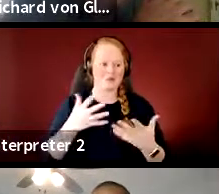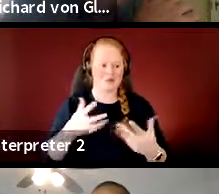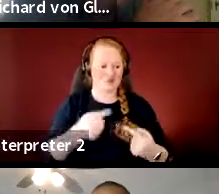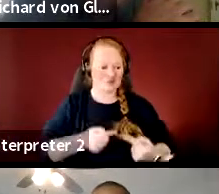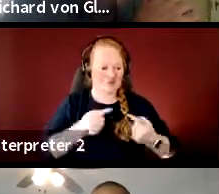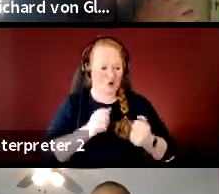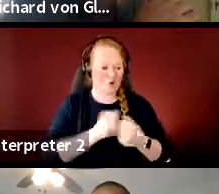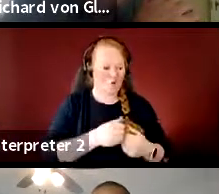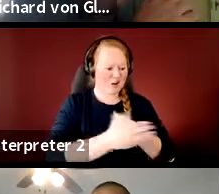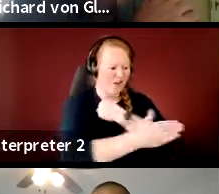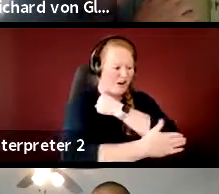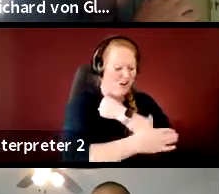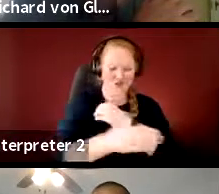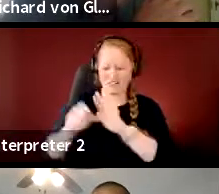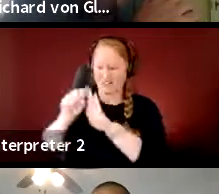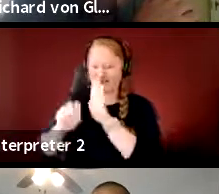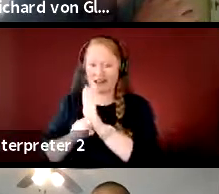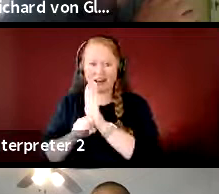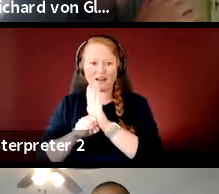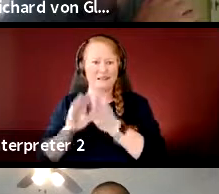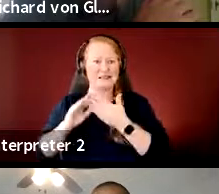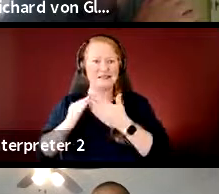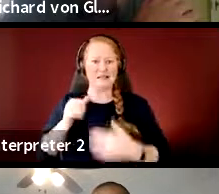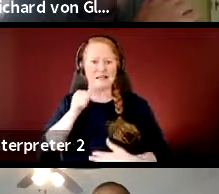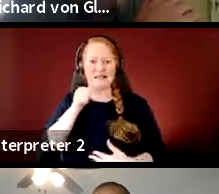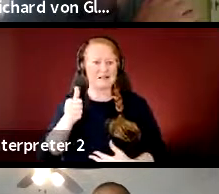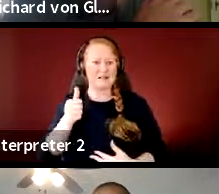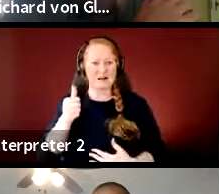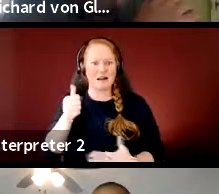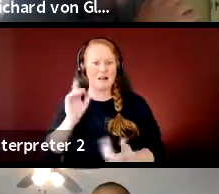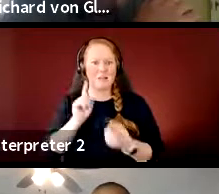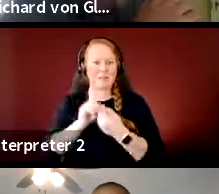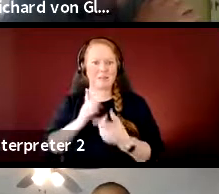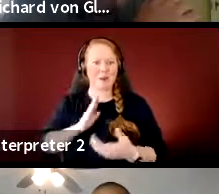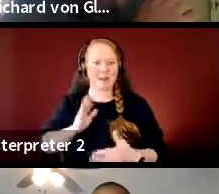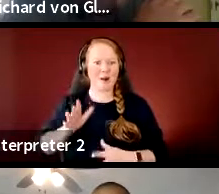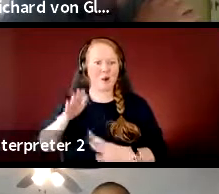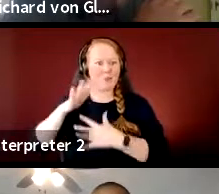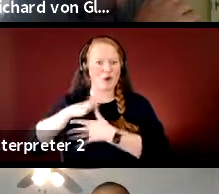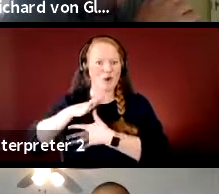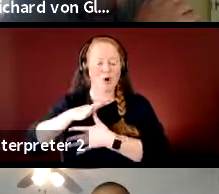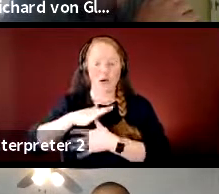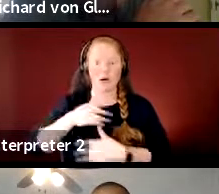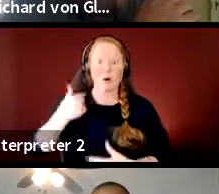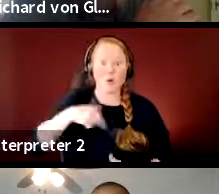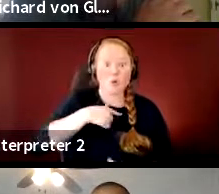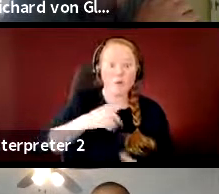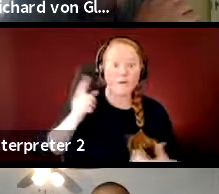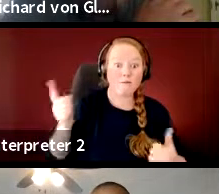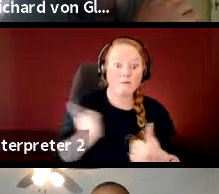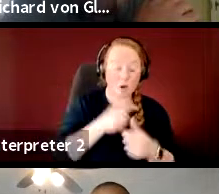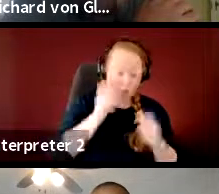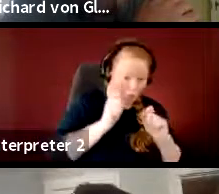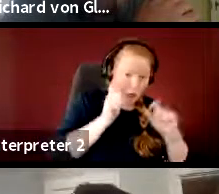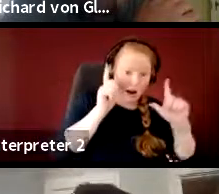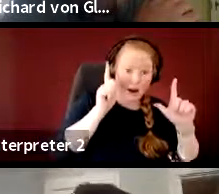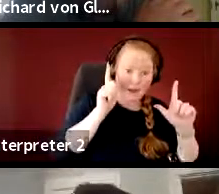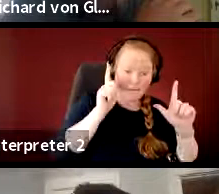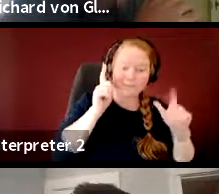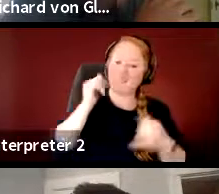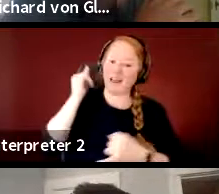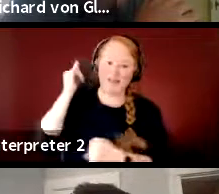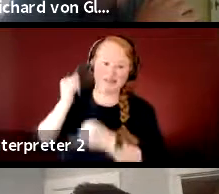priority. We are the first to wake up and the last to bed. It genuinely feels like no one cares about